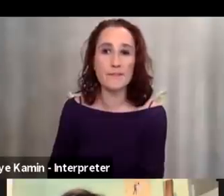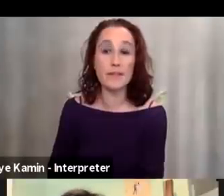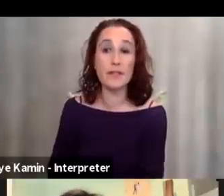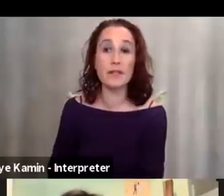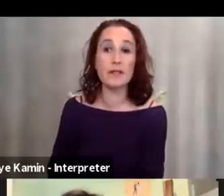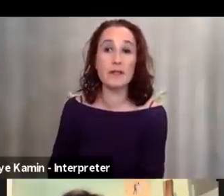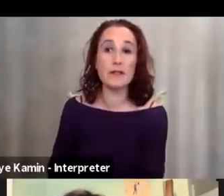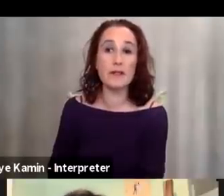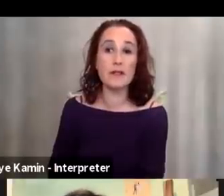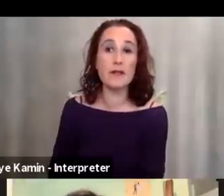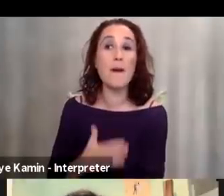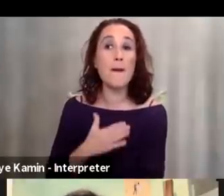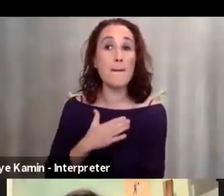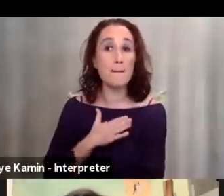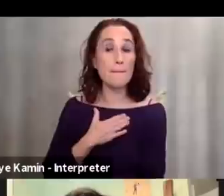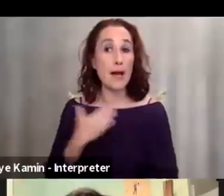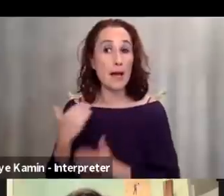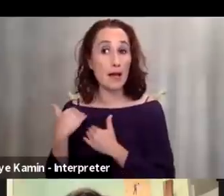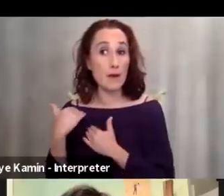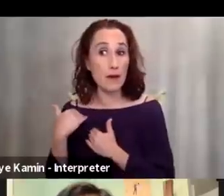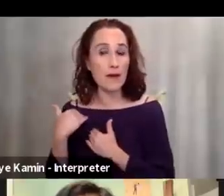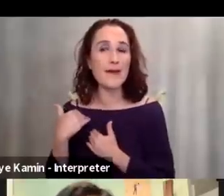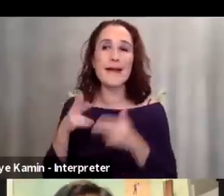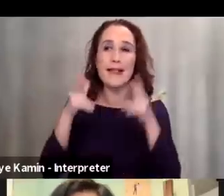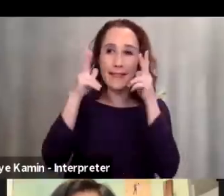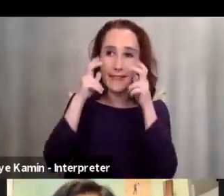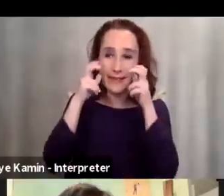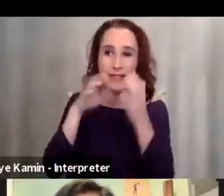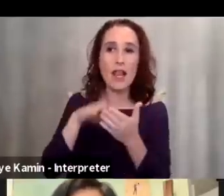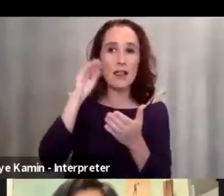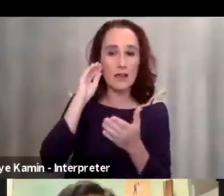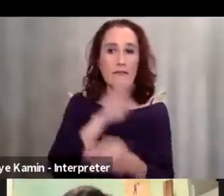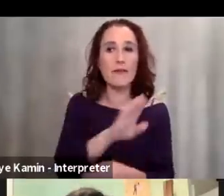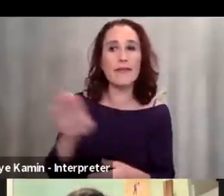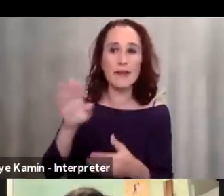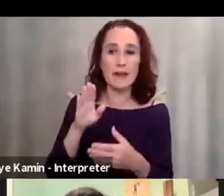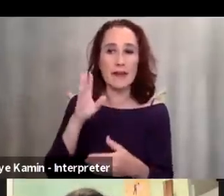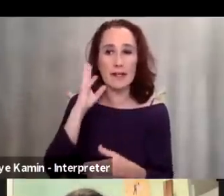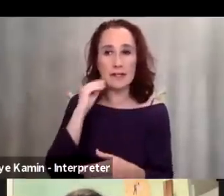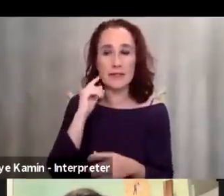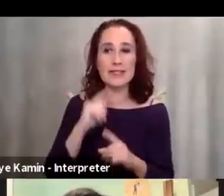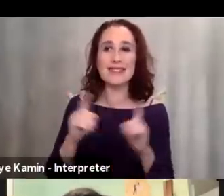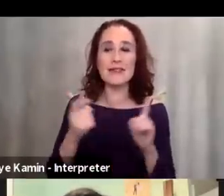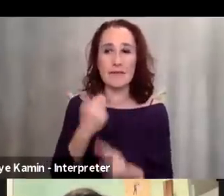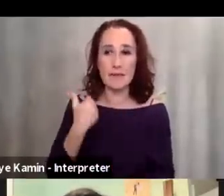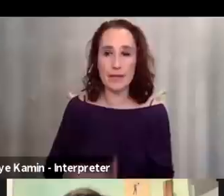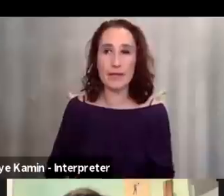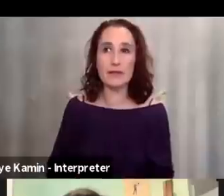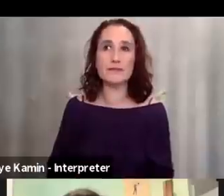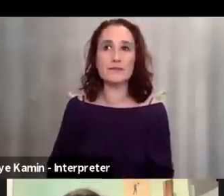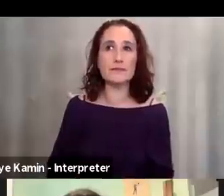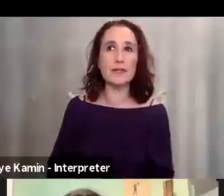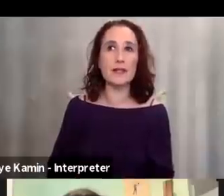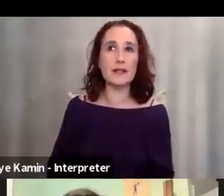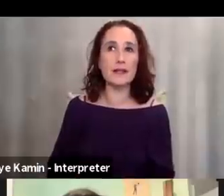spot is to listen and to learn from people who have had experiences other than me. And I can't help but think of this through the